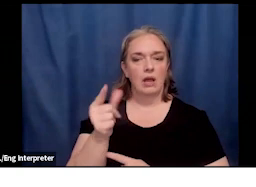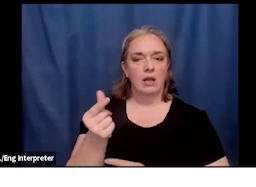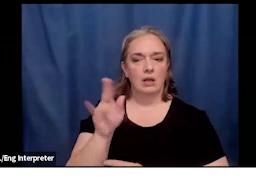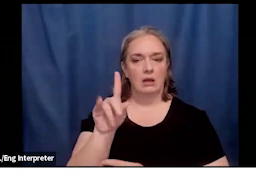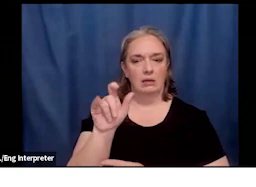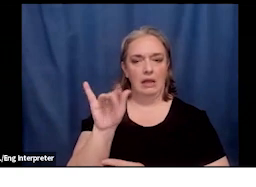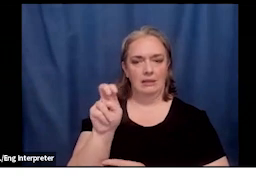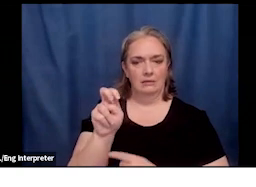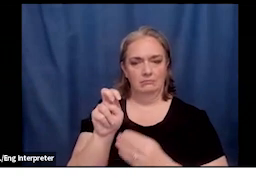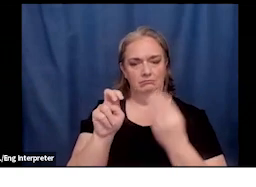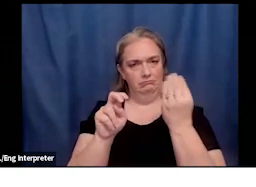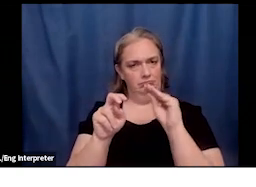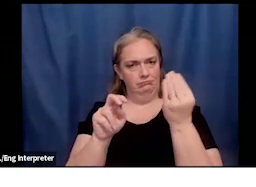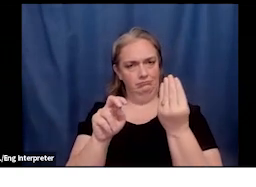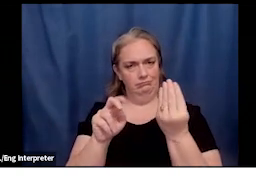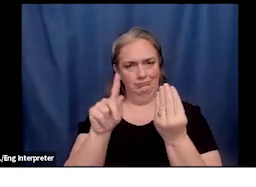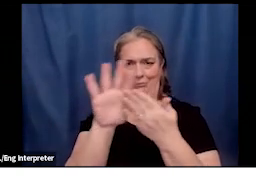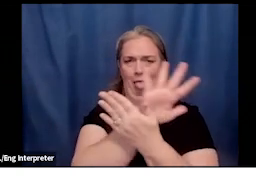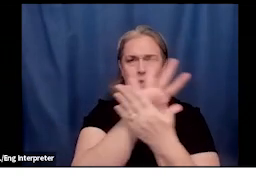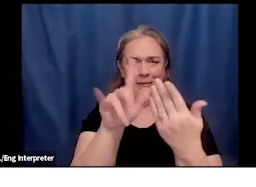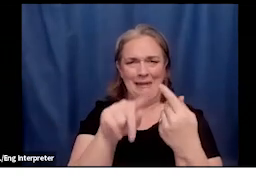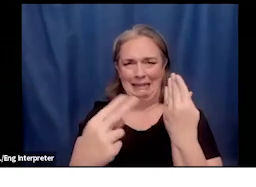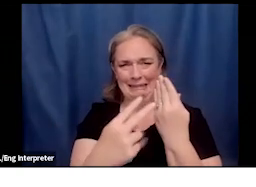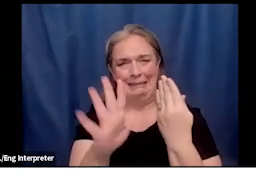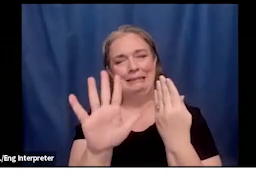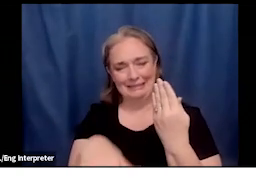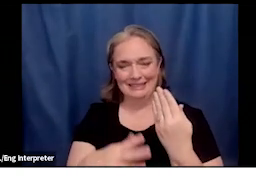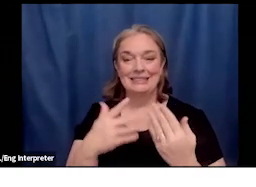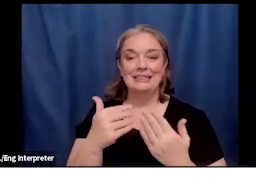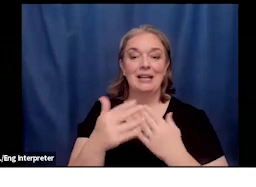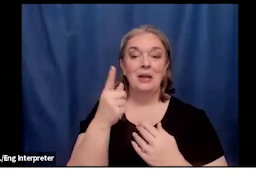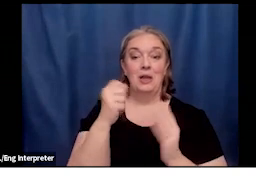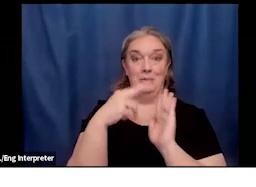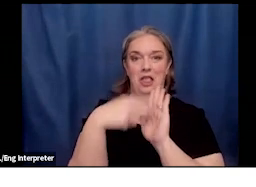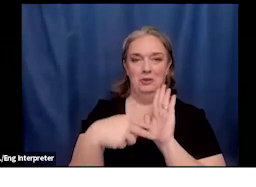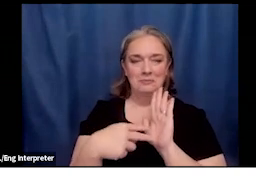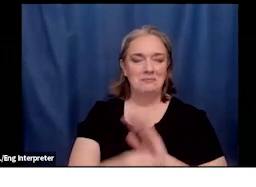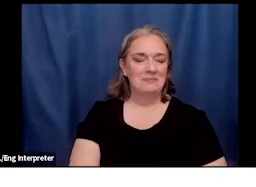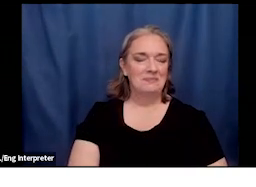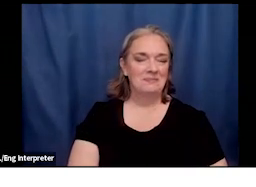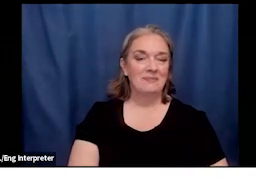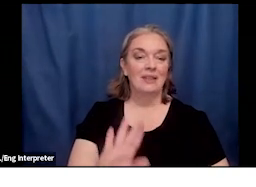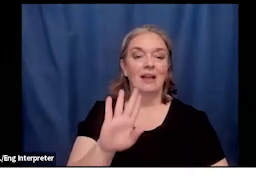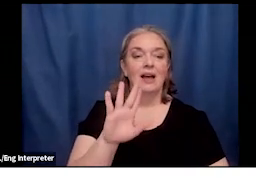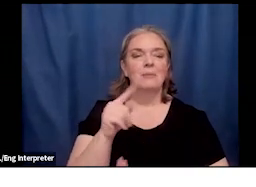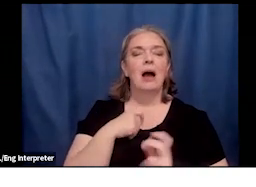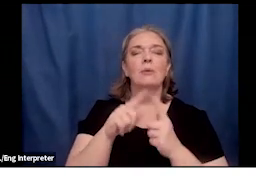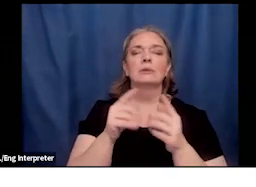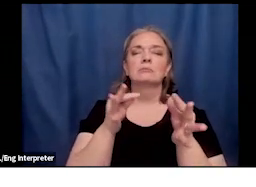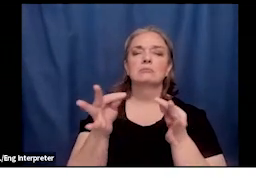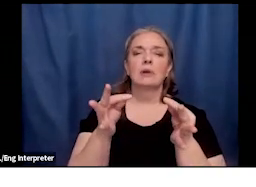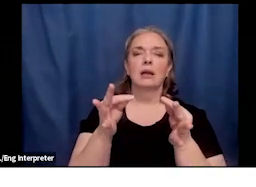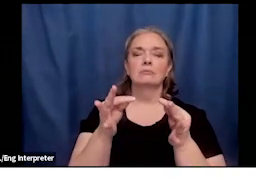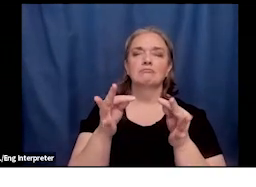copy out. Oop, if it doesn't blur. um, so you can look at this really closely, but I want to talk about broadly what these things